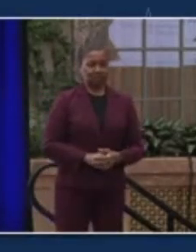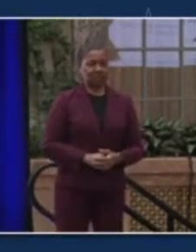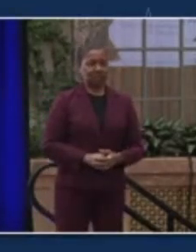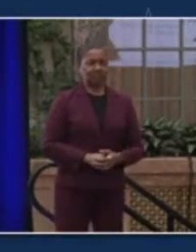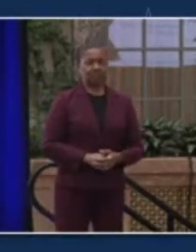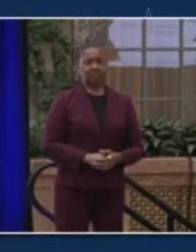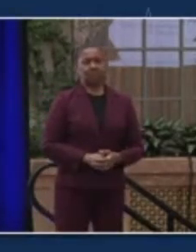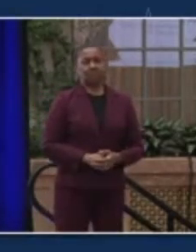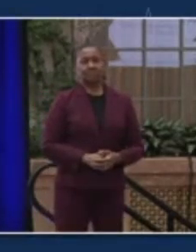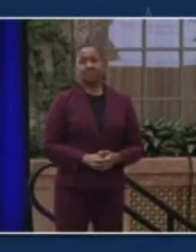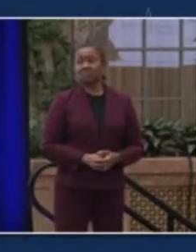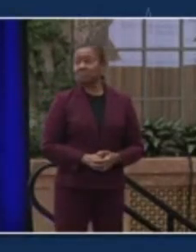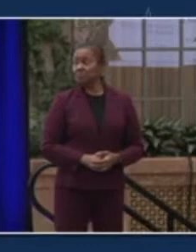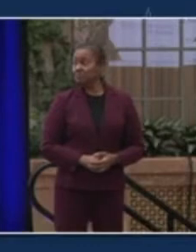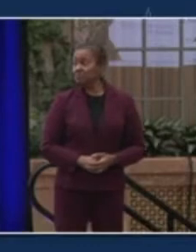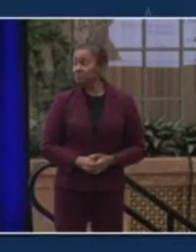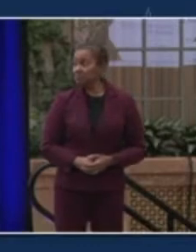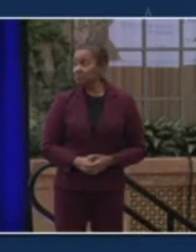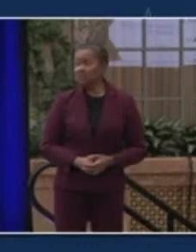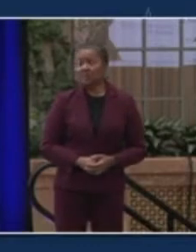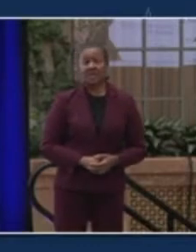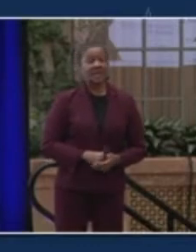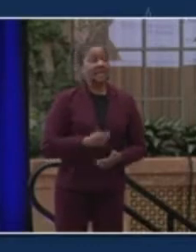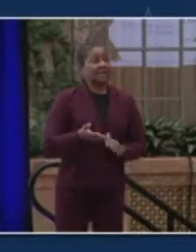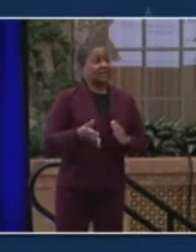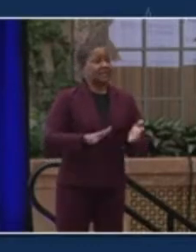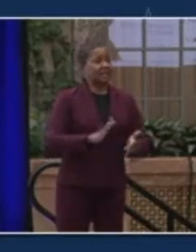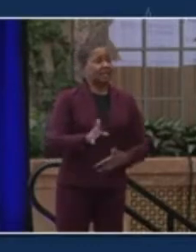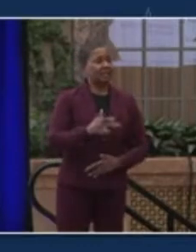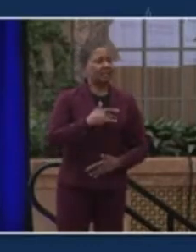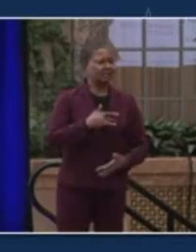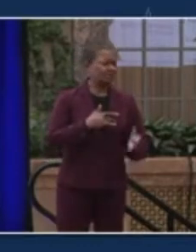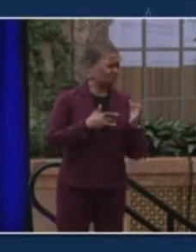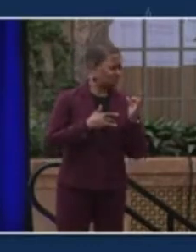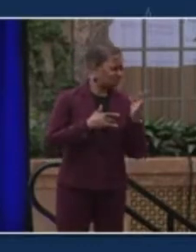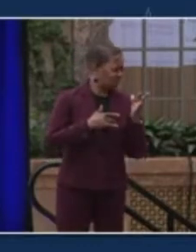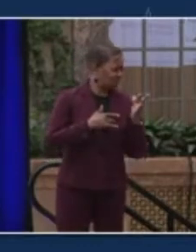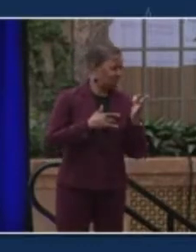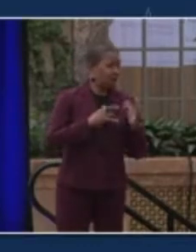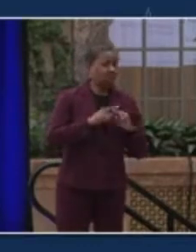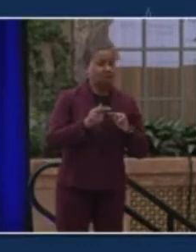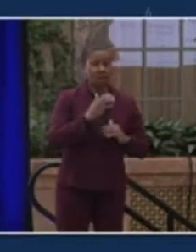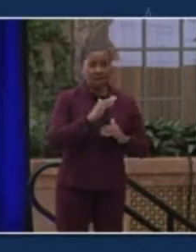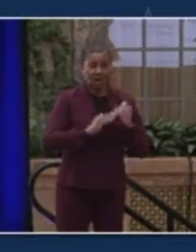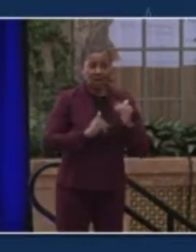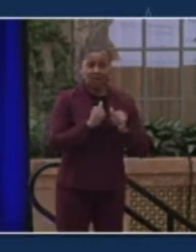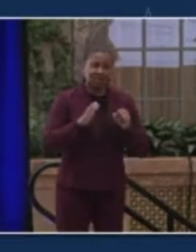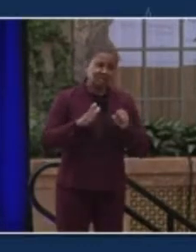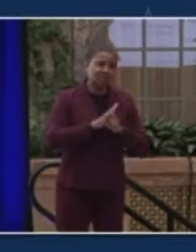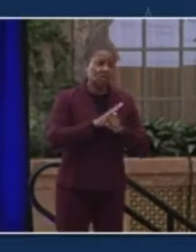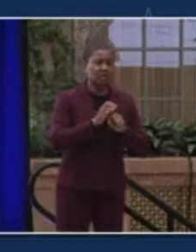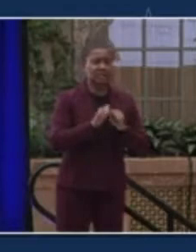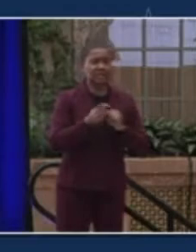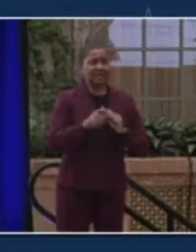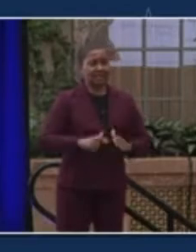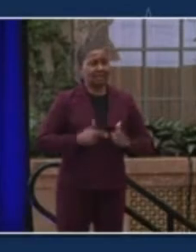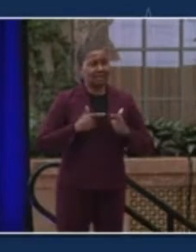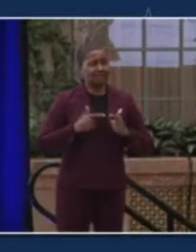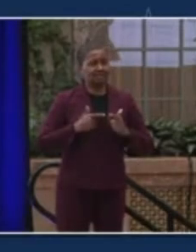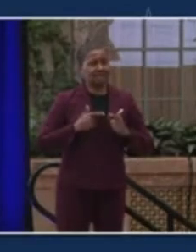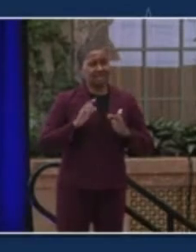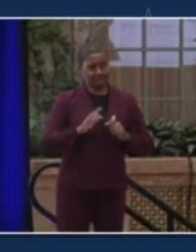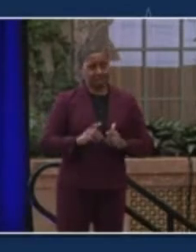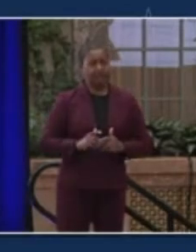The loss of this great man was devastating, but we can take comfort in the fullness with which he lived his